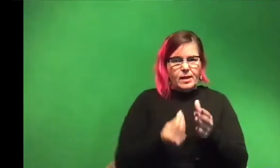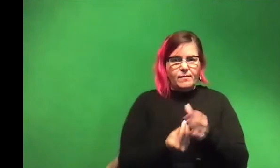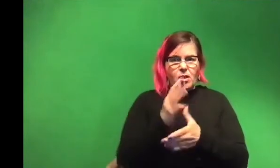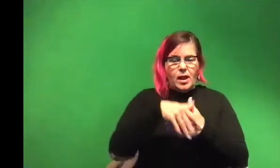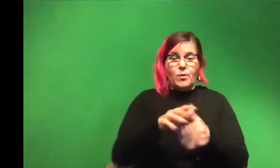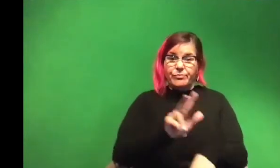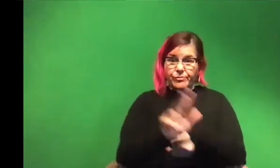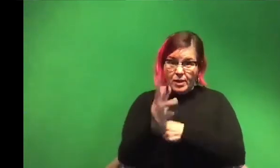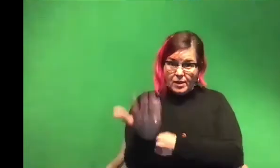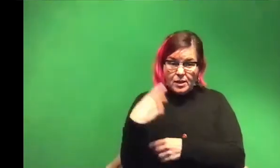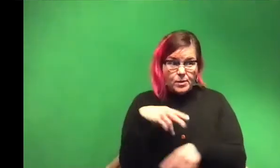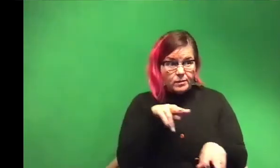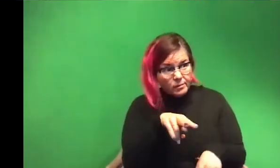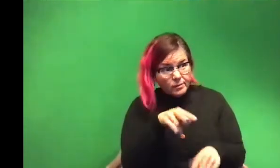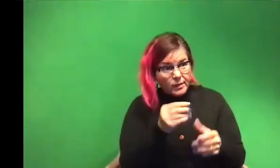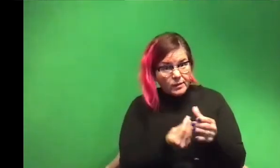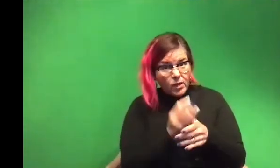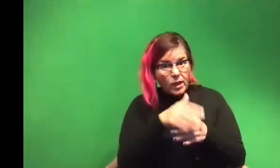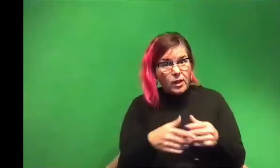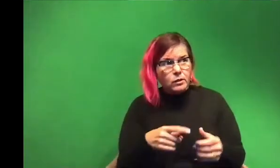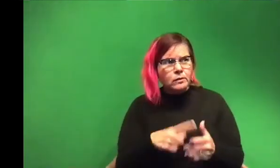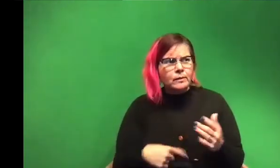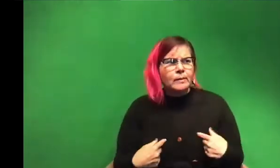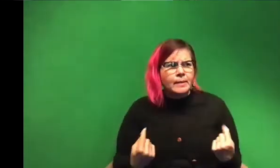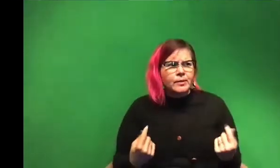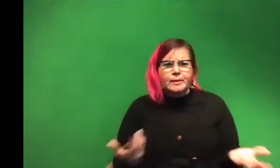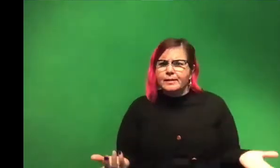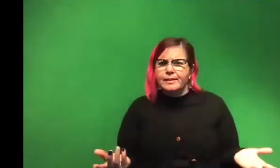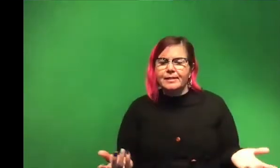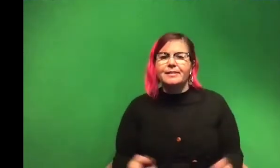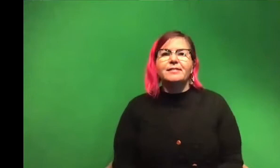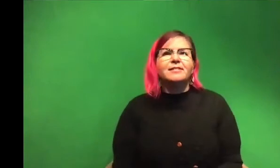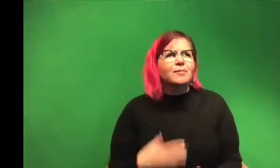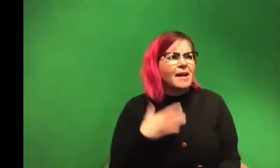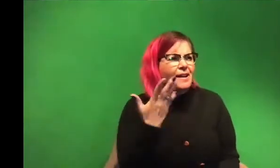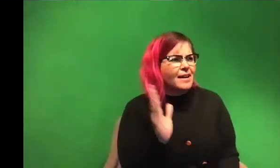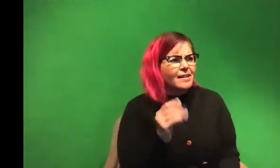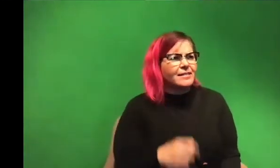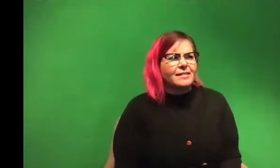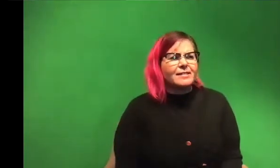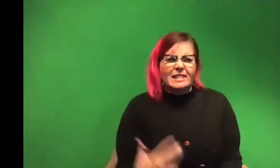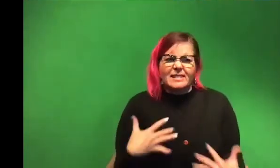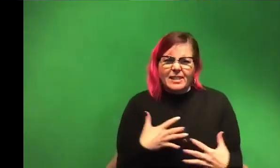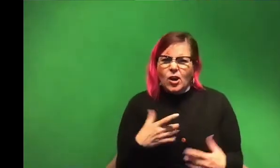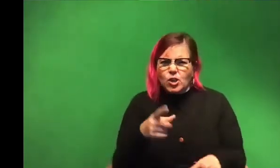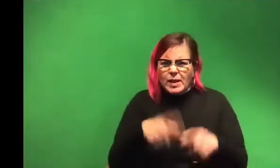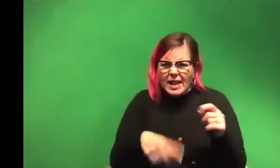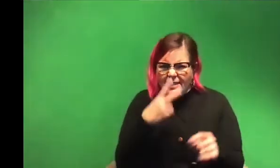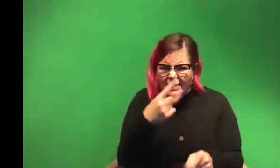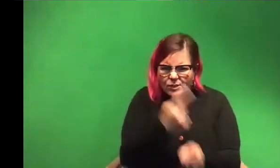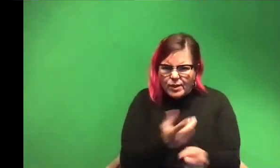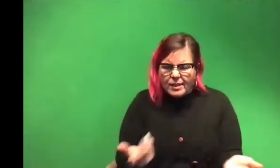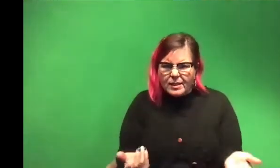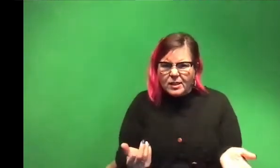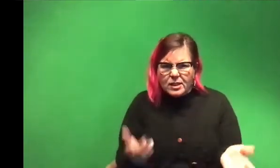the morning, staring at this volcano going, what are we doing? Oh my God. But That's scary because you can't see, right? Like